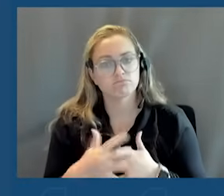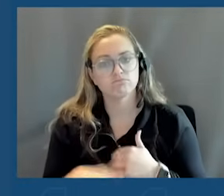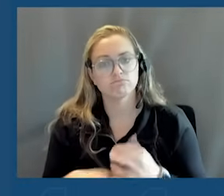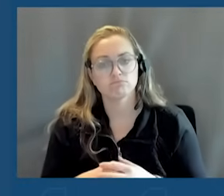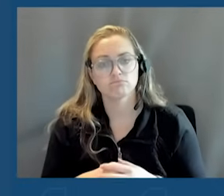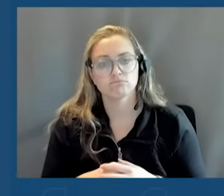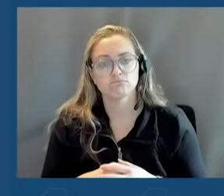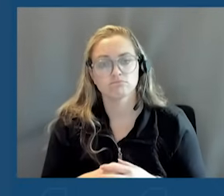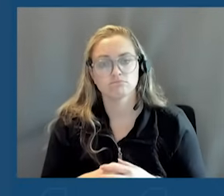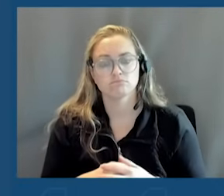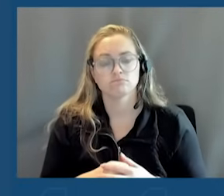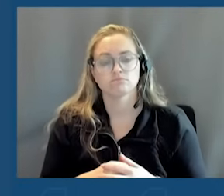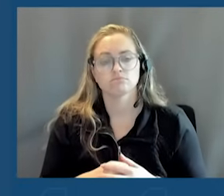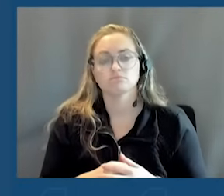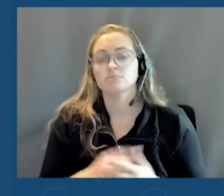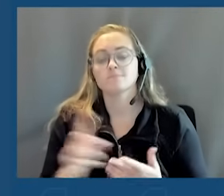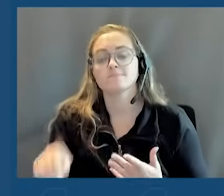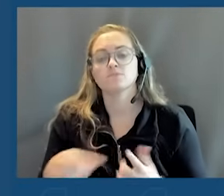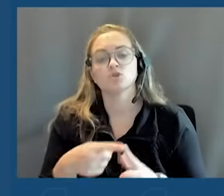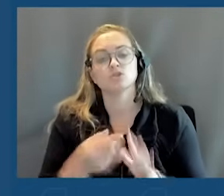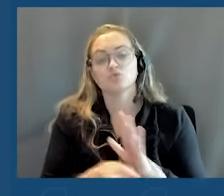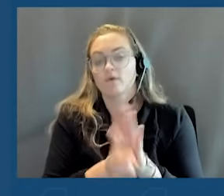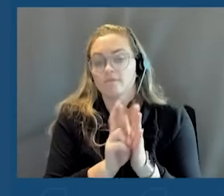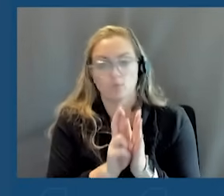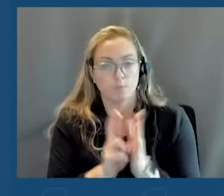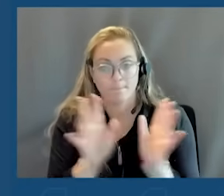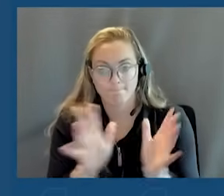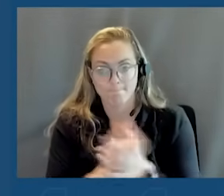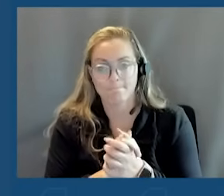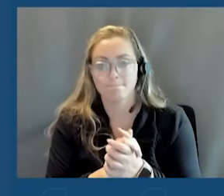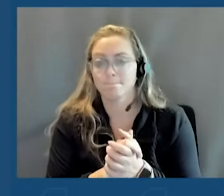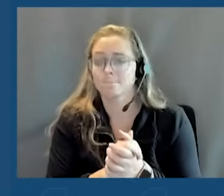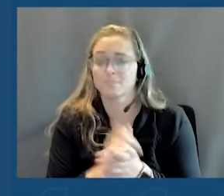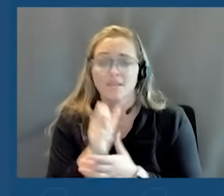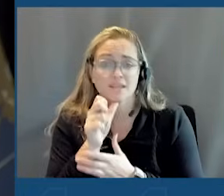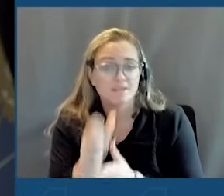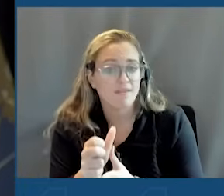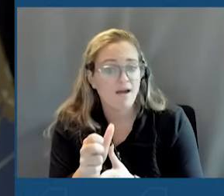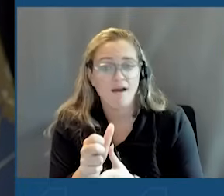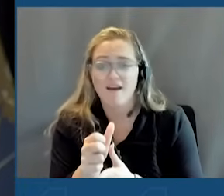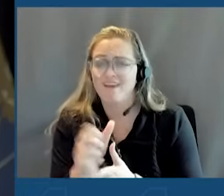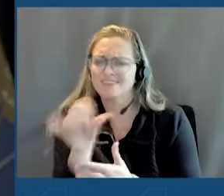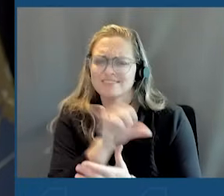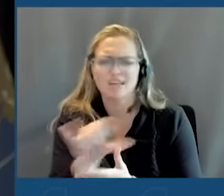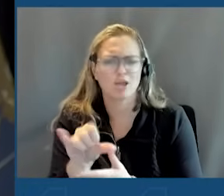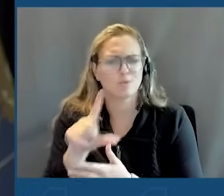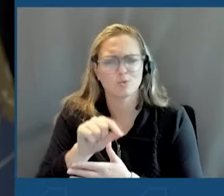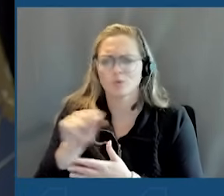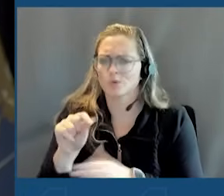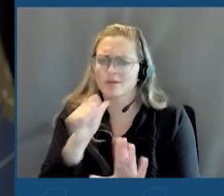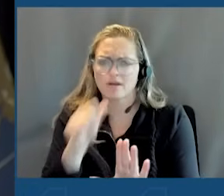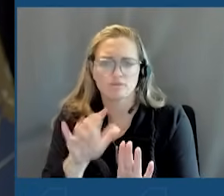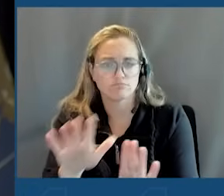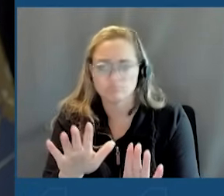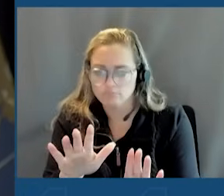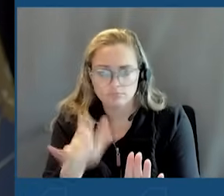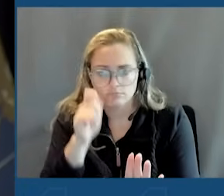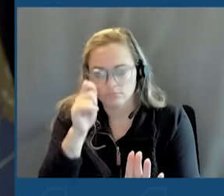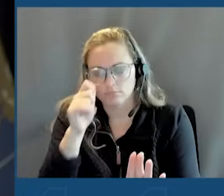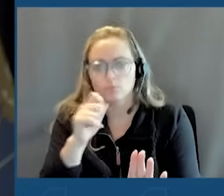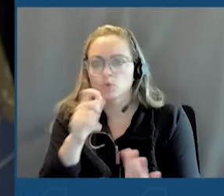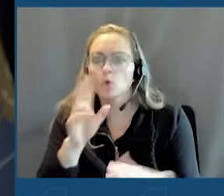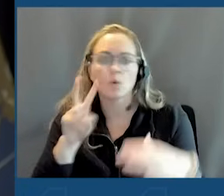fingertips. But just to recap, this is not the bad old days at all. We don't anticipate getting